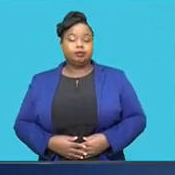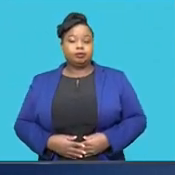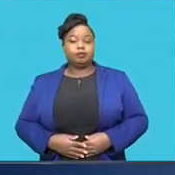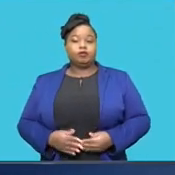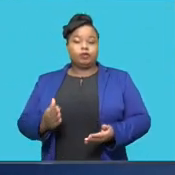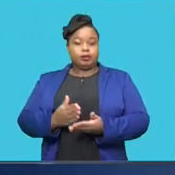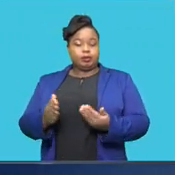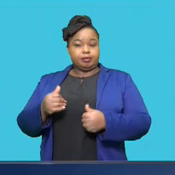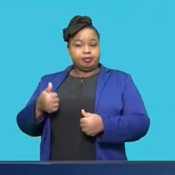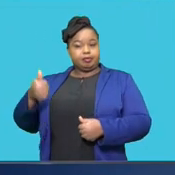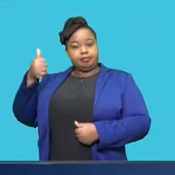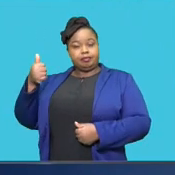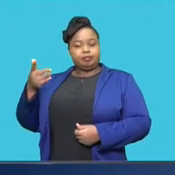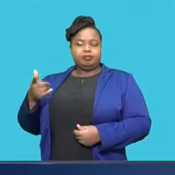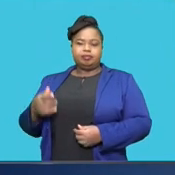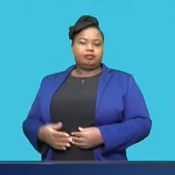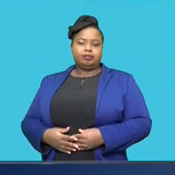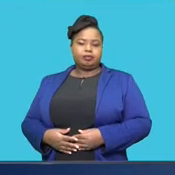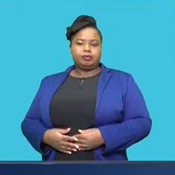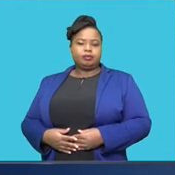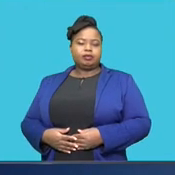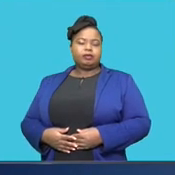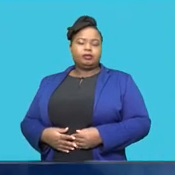quarters, it did not augur well.